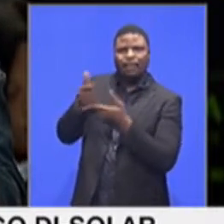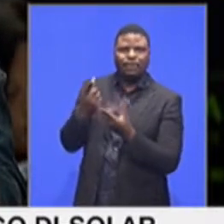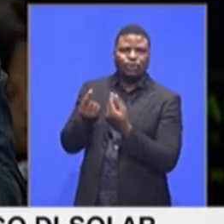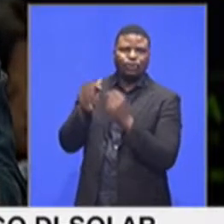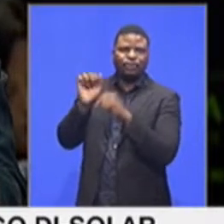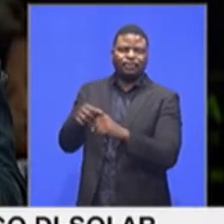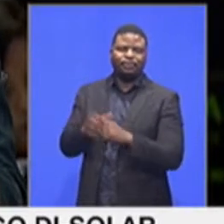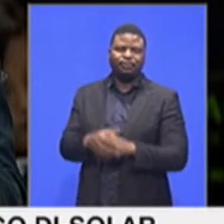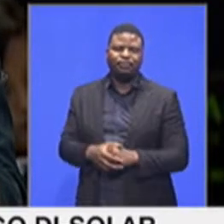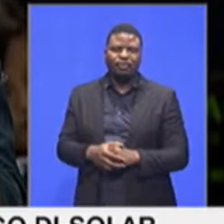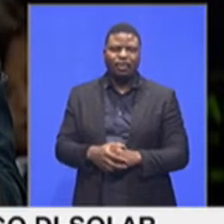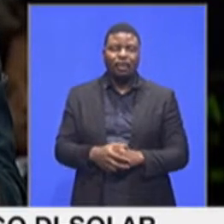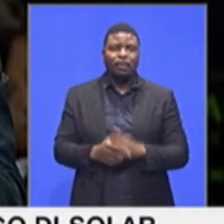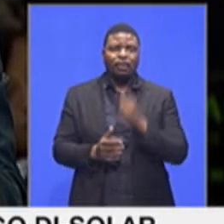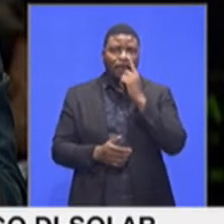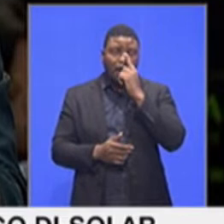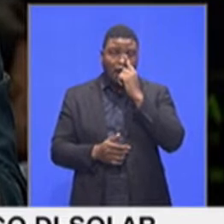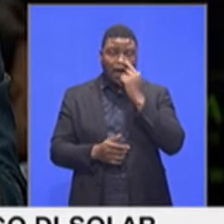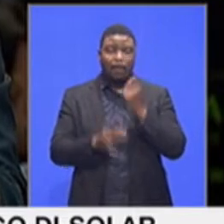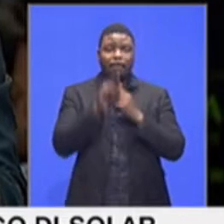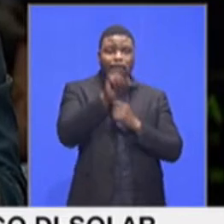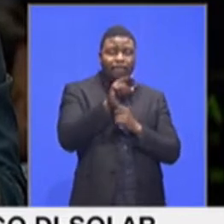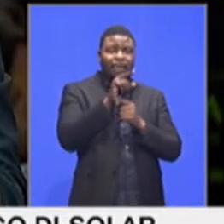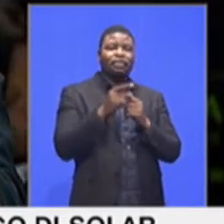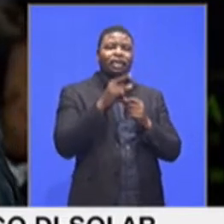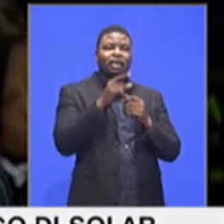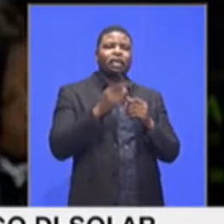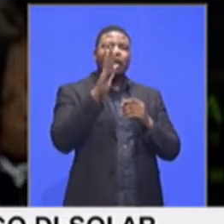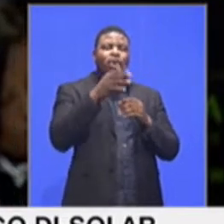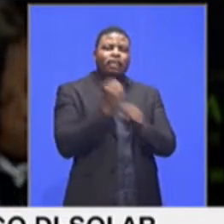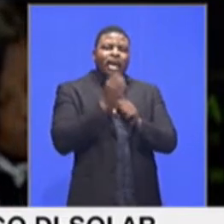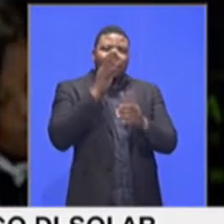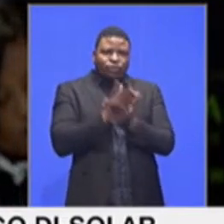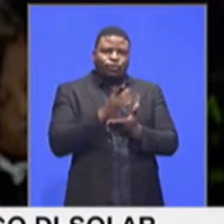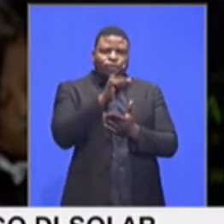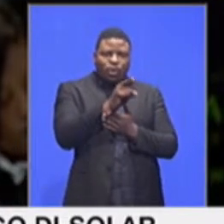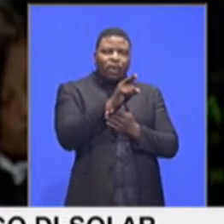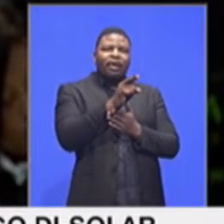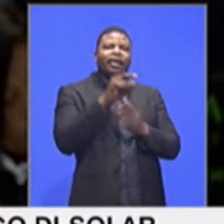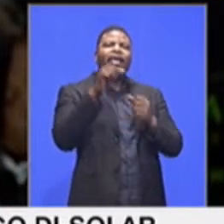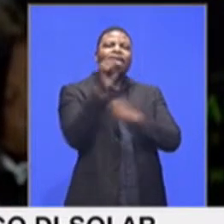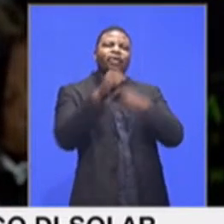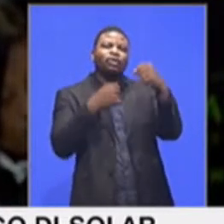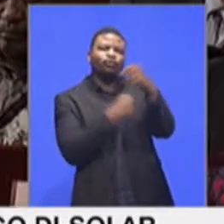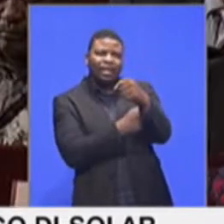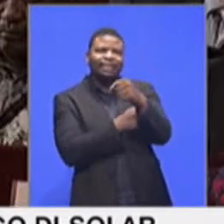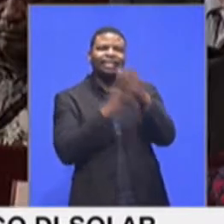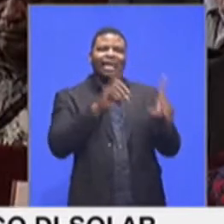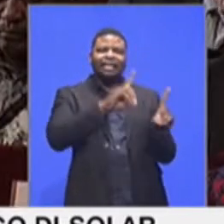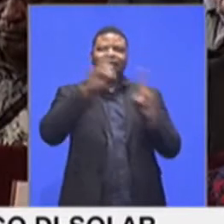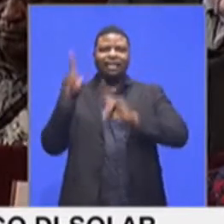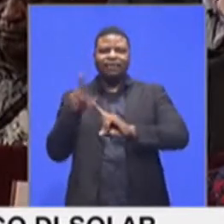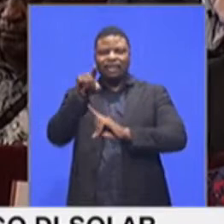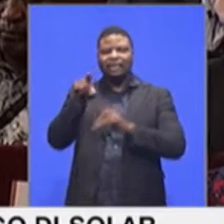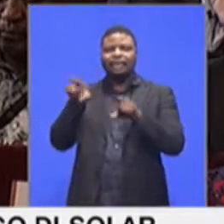strengthen state capacity to expand infrastructure delivery and to catalyze private